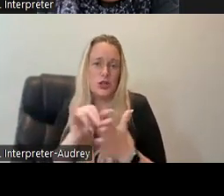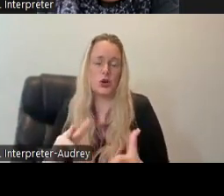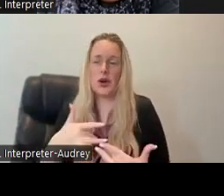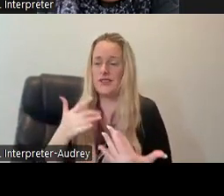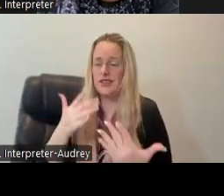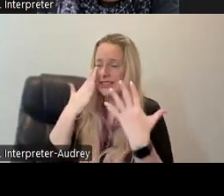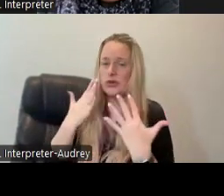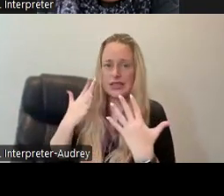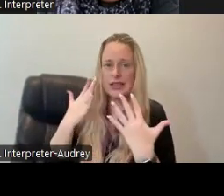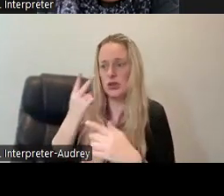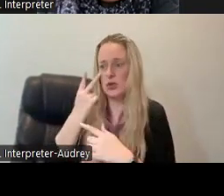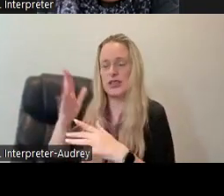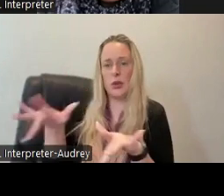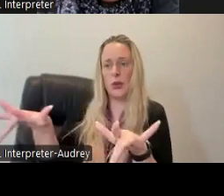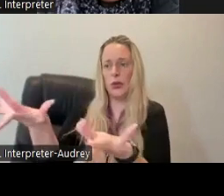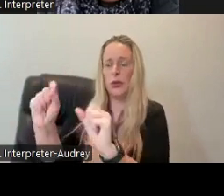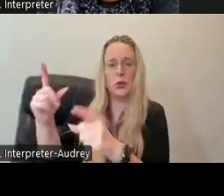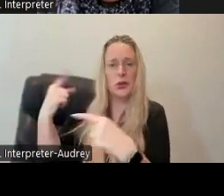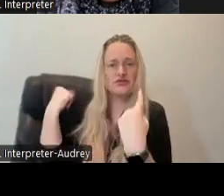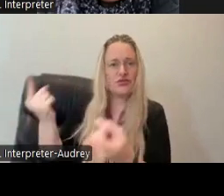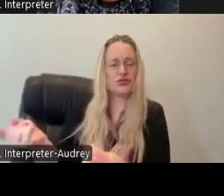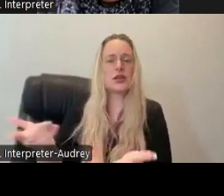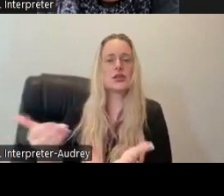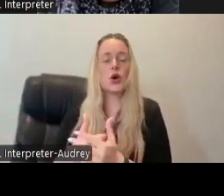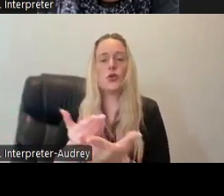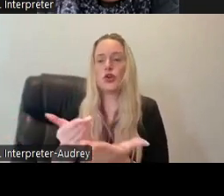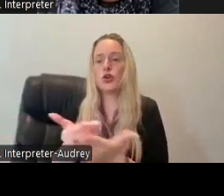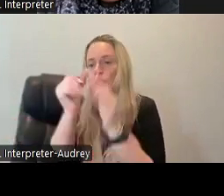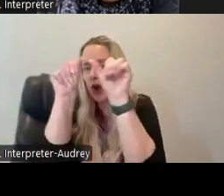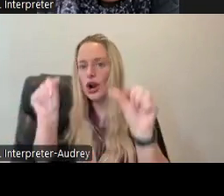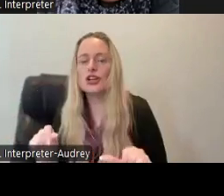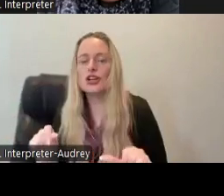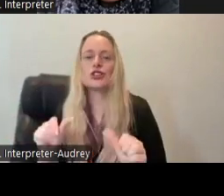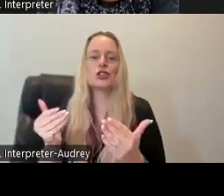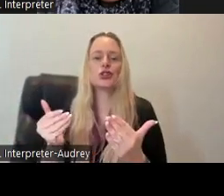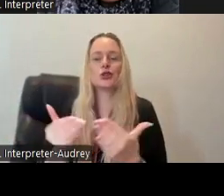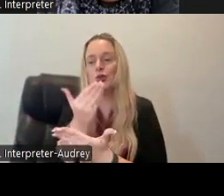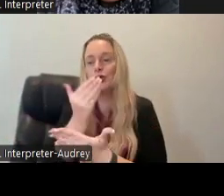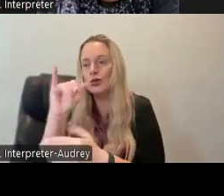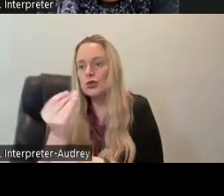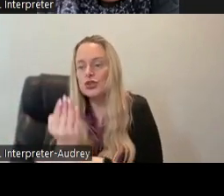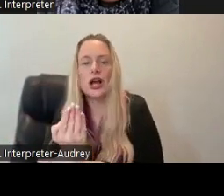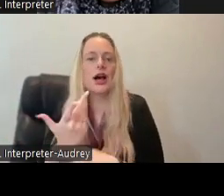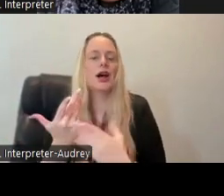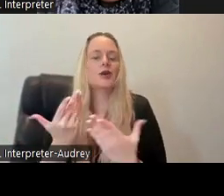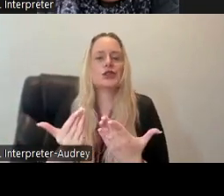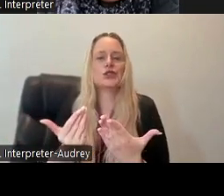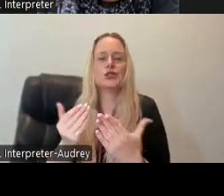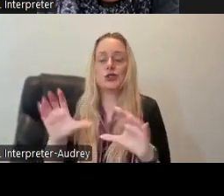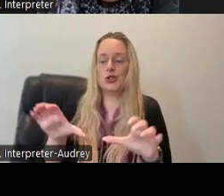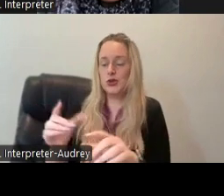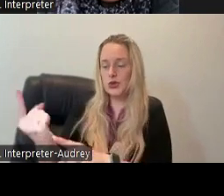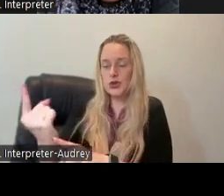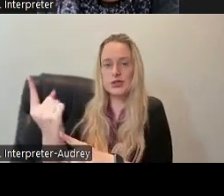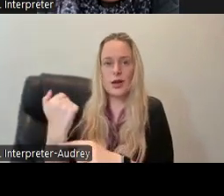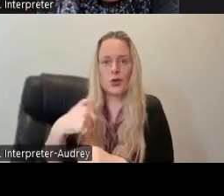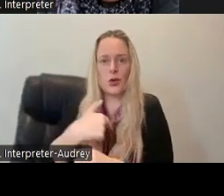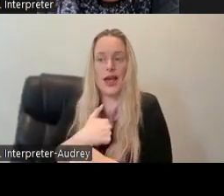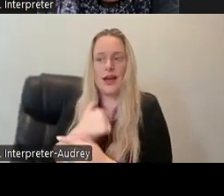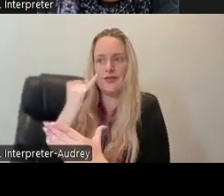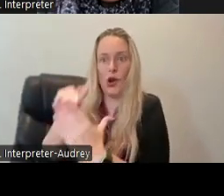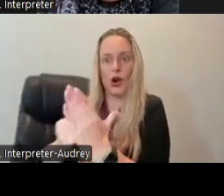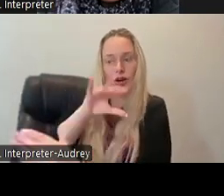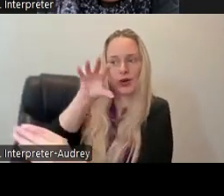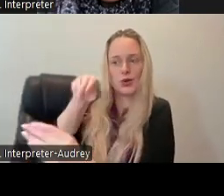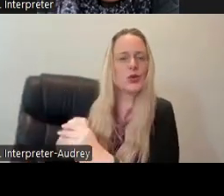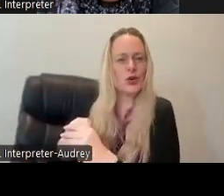empty for so long. And so to bring new architecture, to bring a bunch of jobs, to do something where we have art integrated,